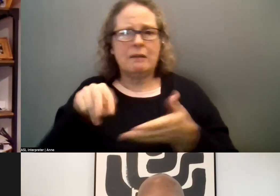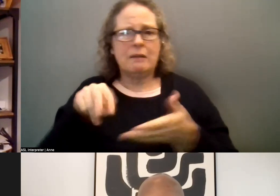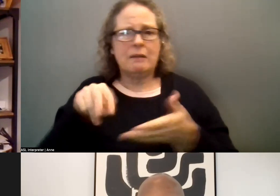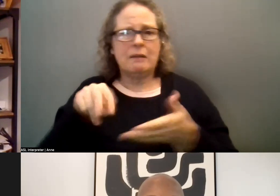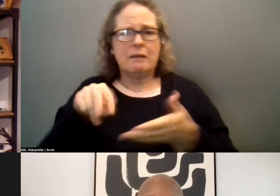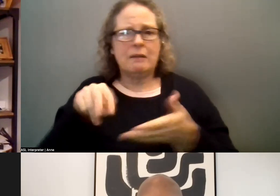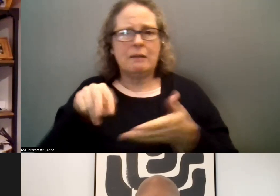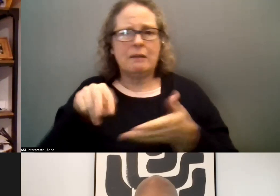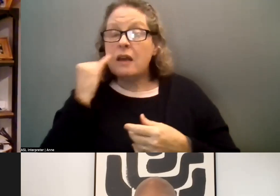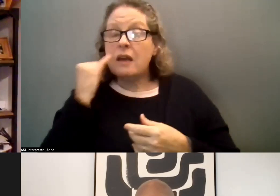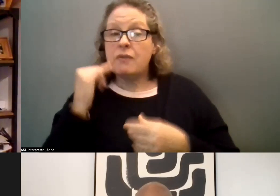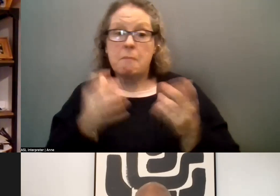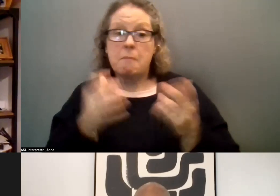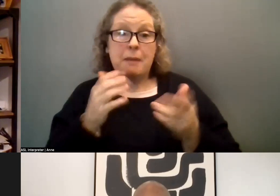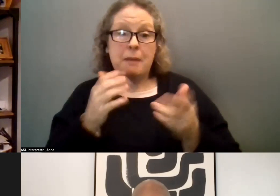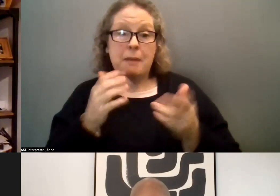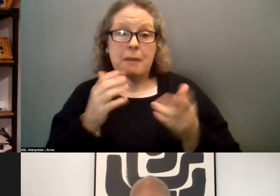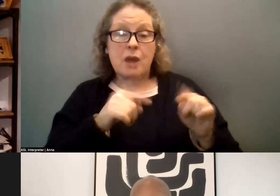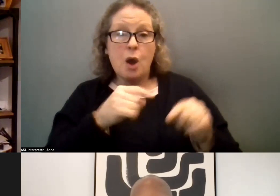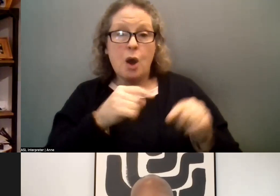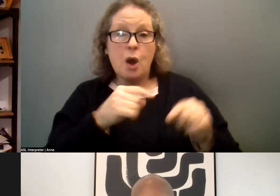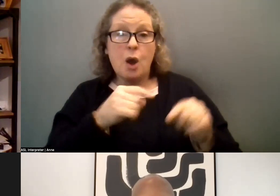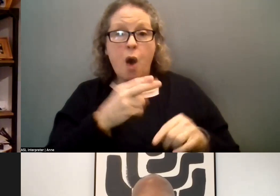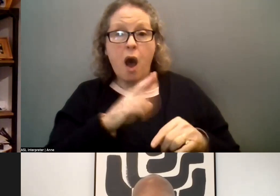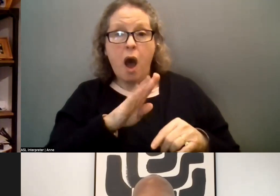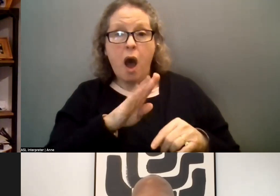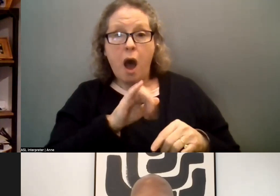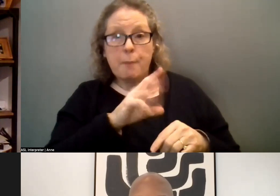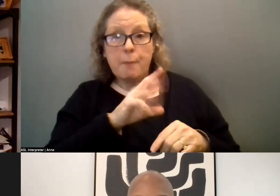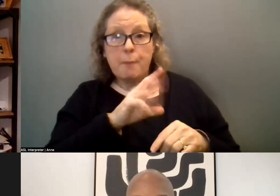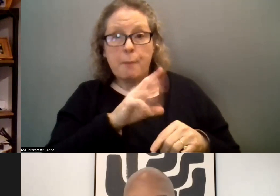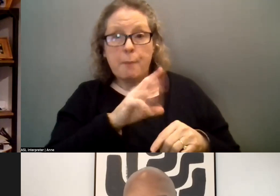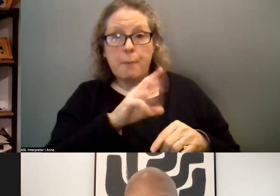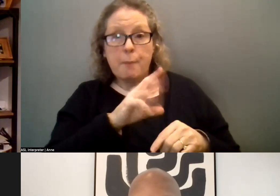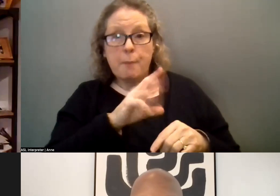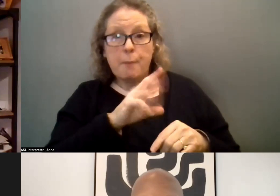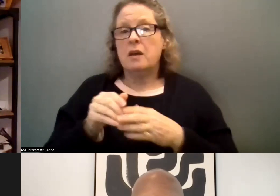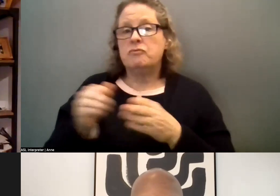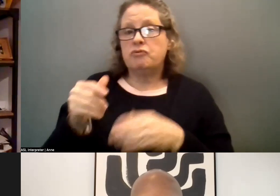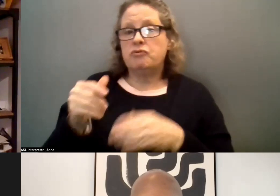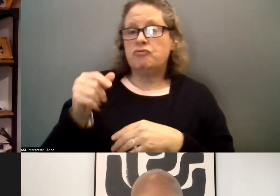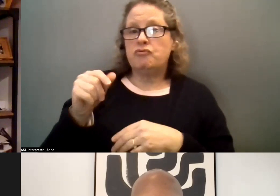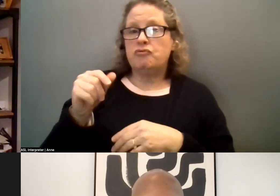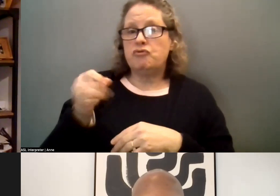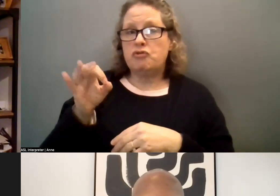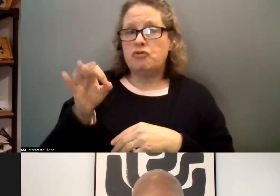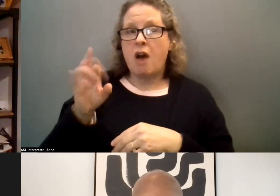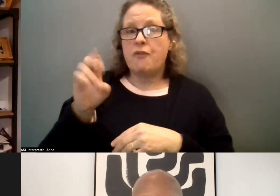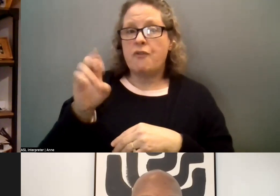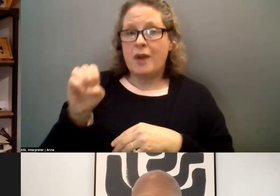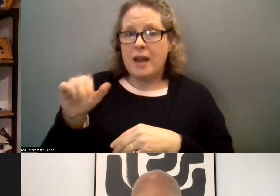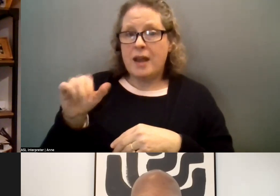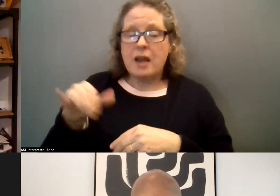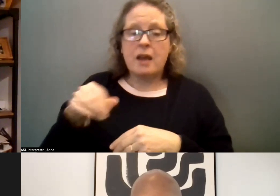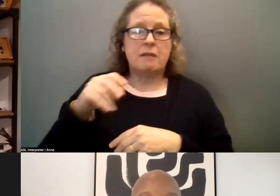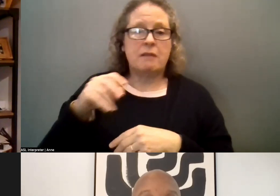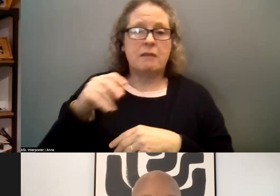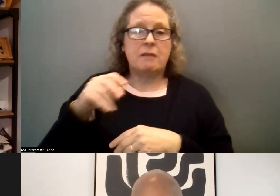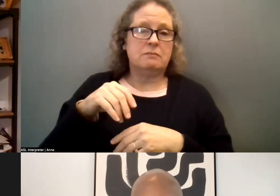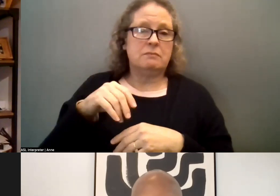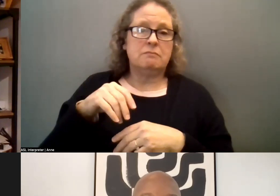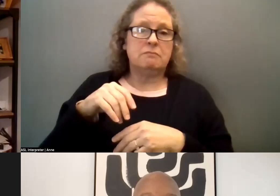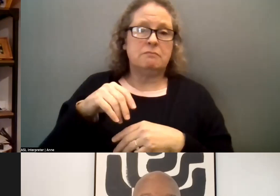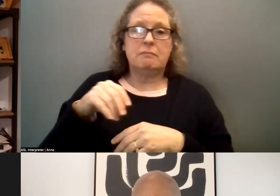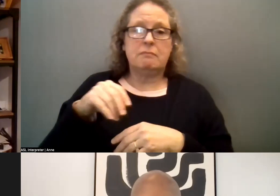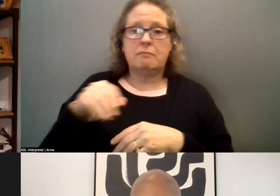Dance Chicago, is the people who are also Harris patrons or Joffrey patrons or whatever it may be, and meet them where they're at. Or